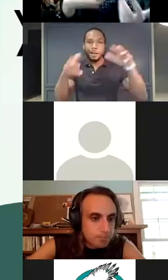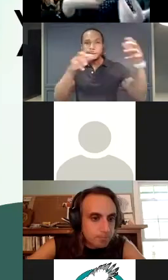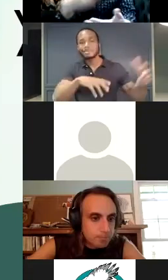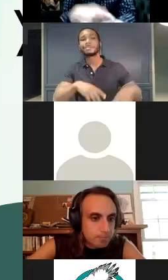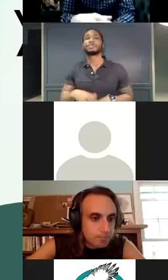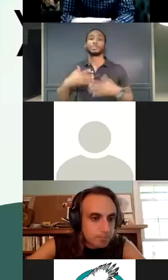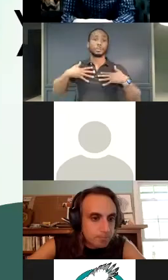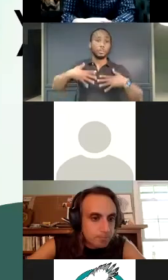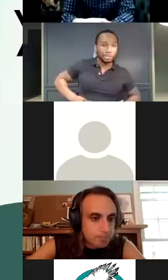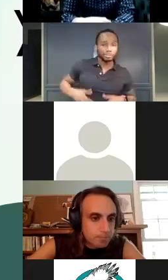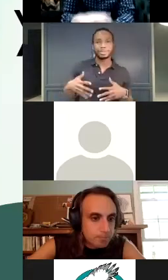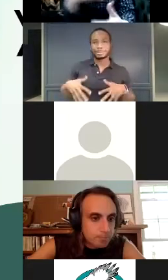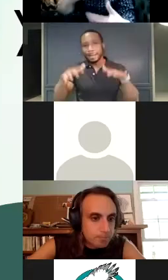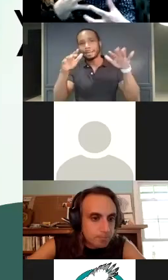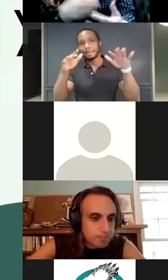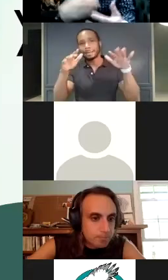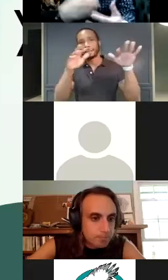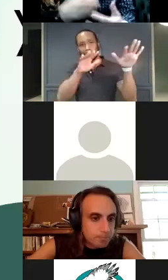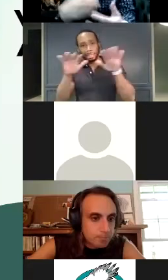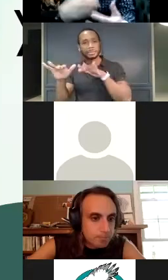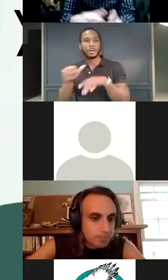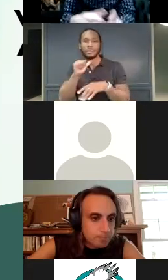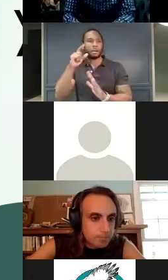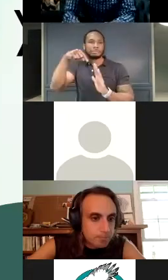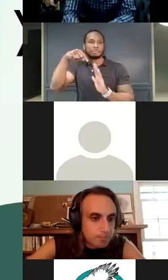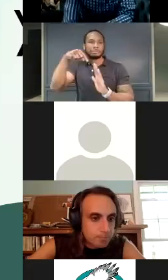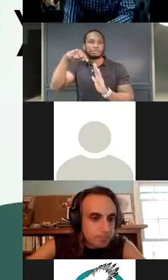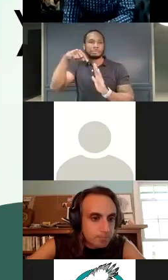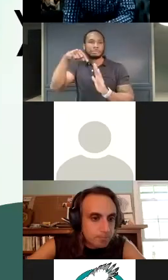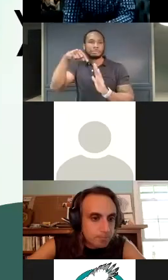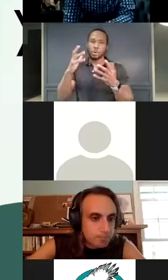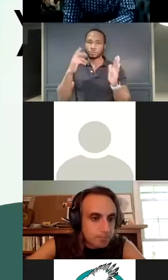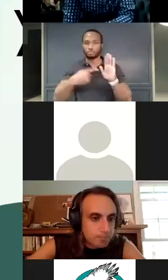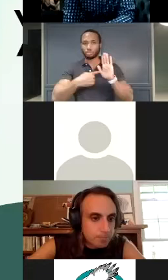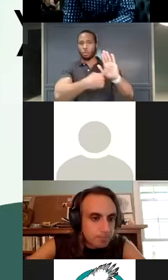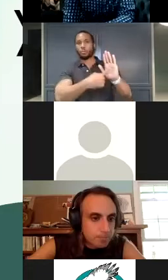depression, anxiety, etc. So I'm not going to delve too much, but just wanted to flag that.